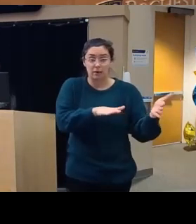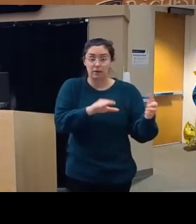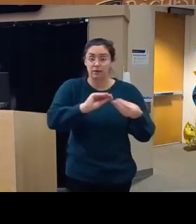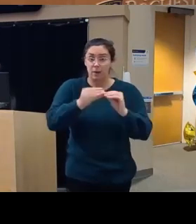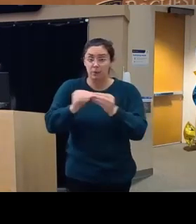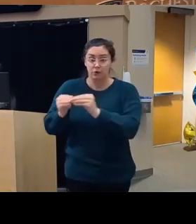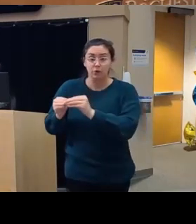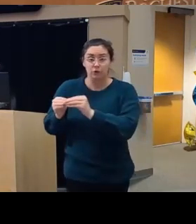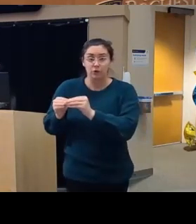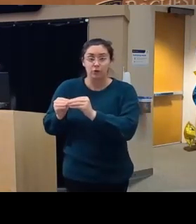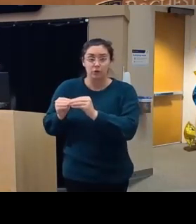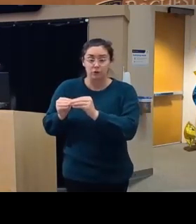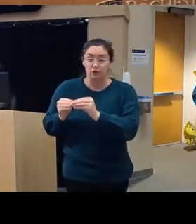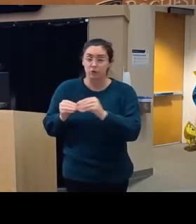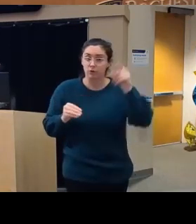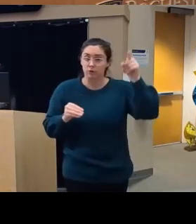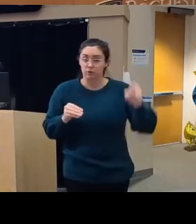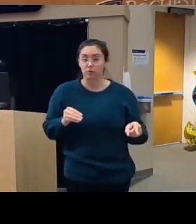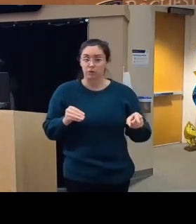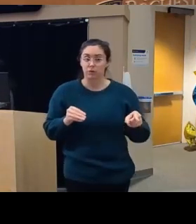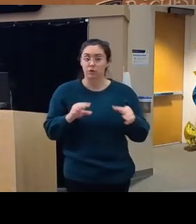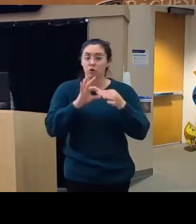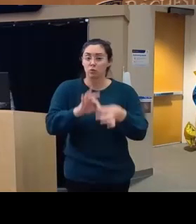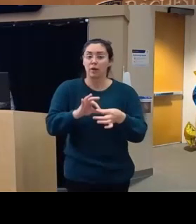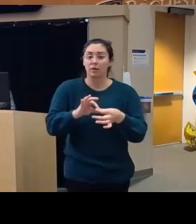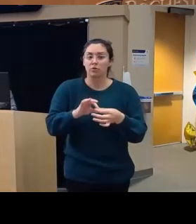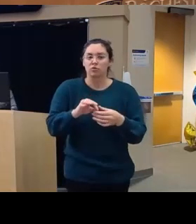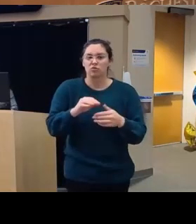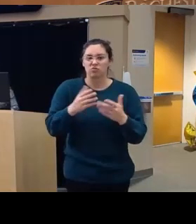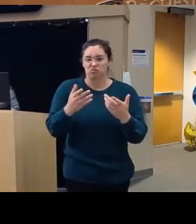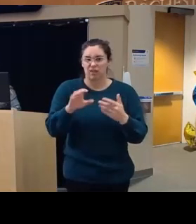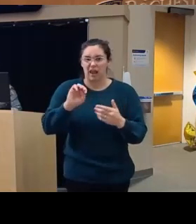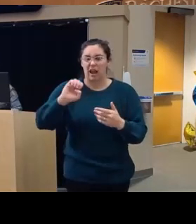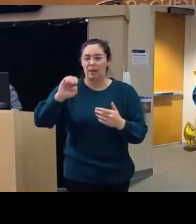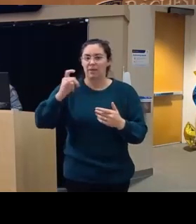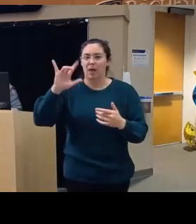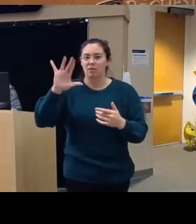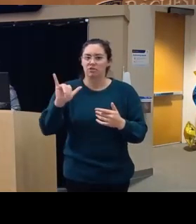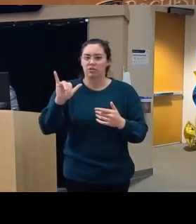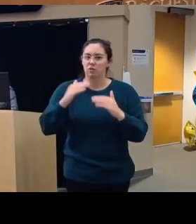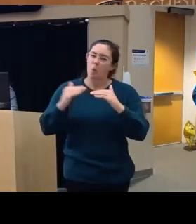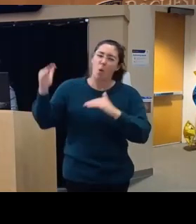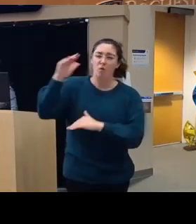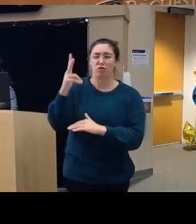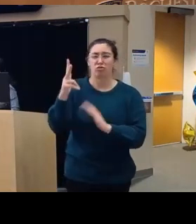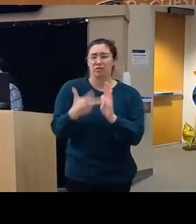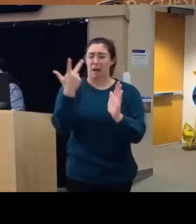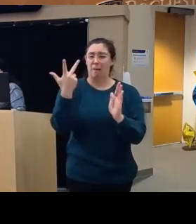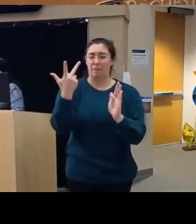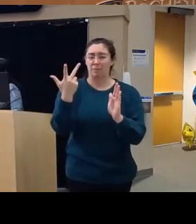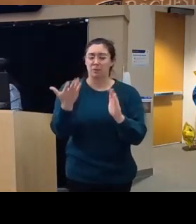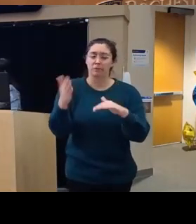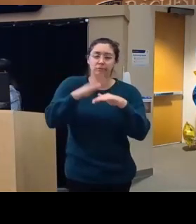mortality ratio, an epidemiologic term, is over 3 times that in an age,